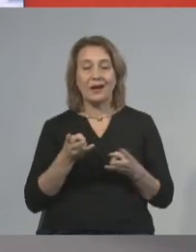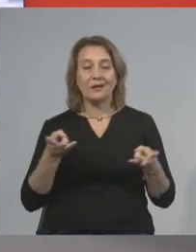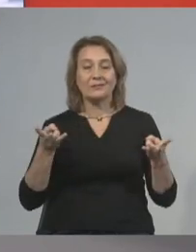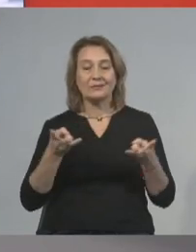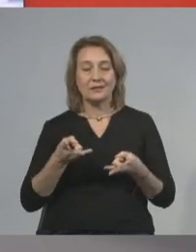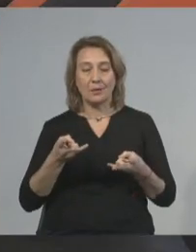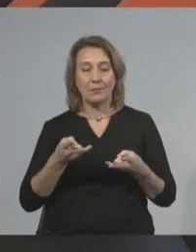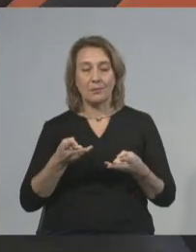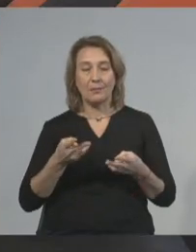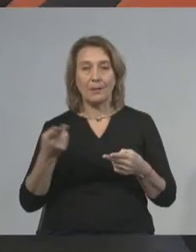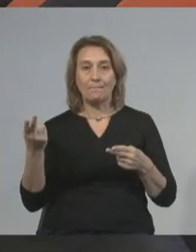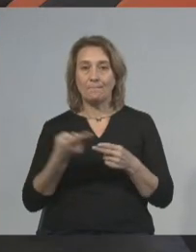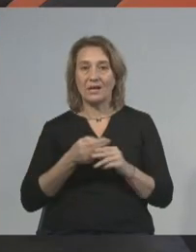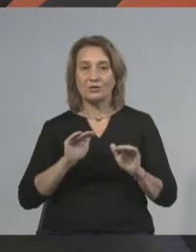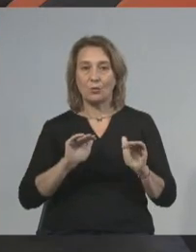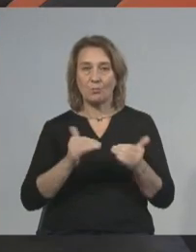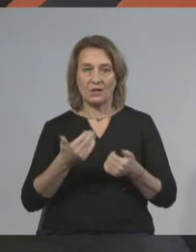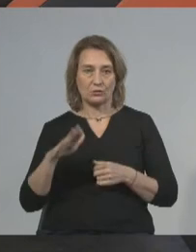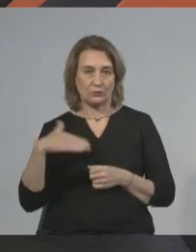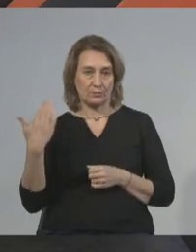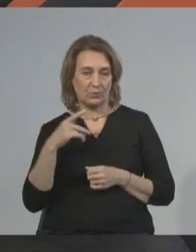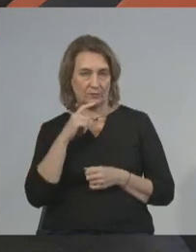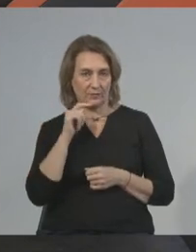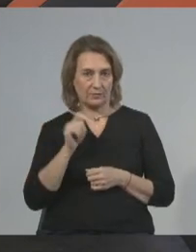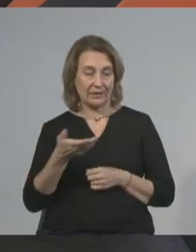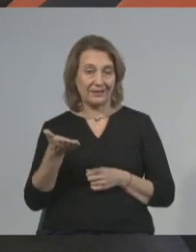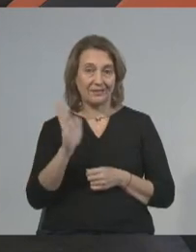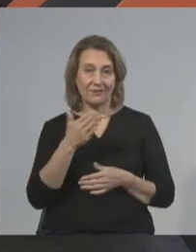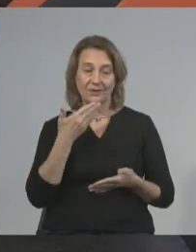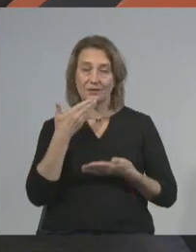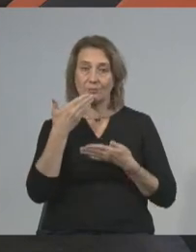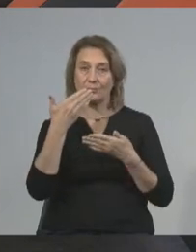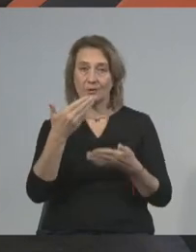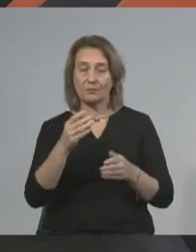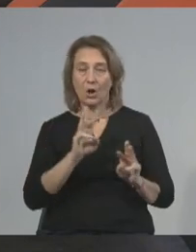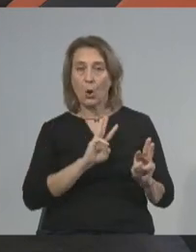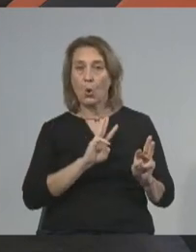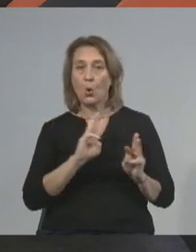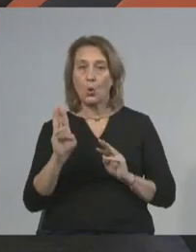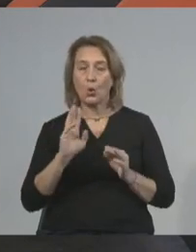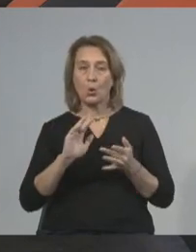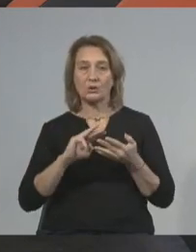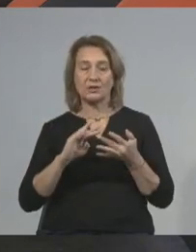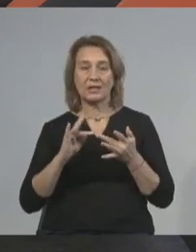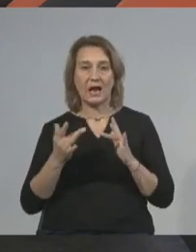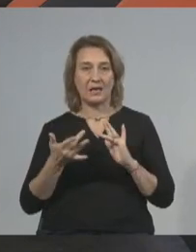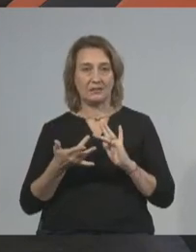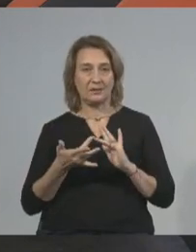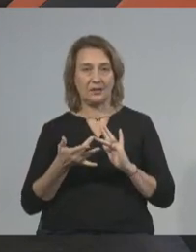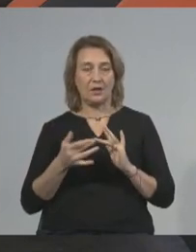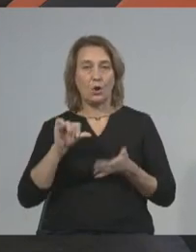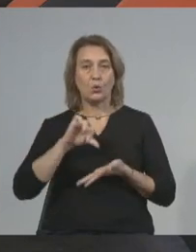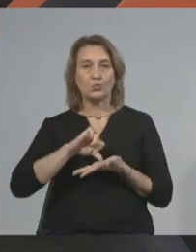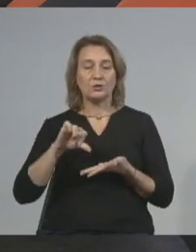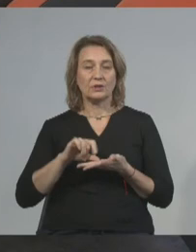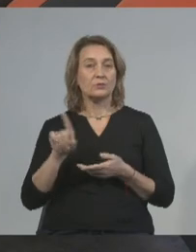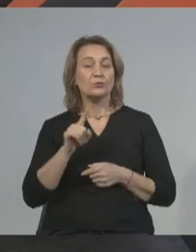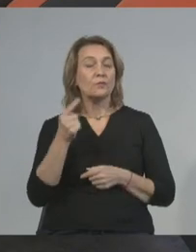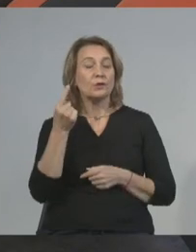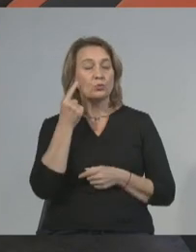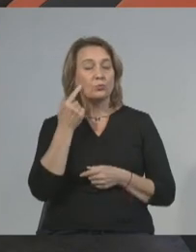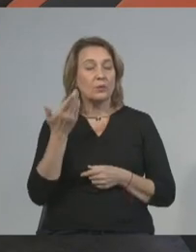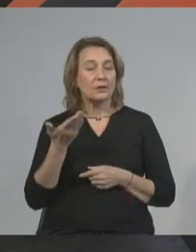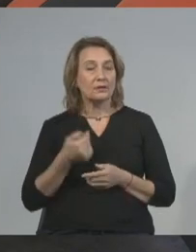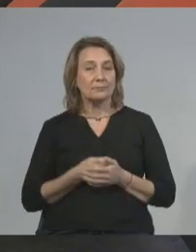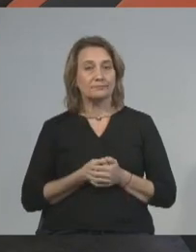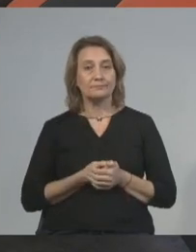they can without limits said by the state so let's also ask this question uh to those who are online so